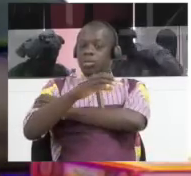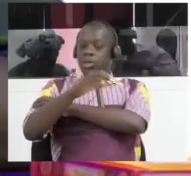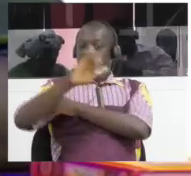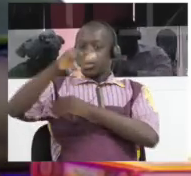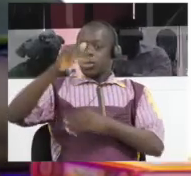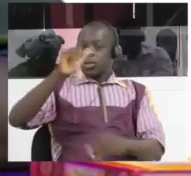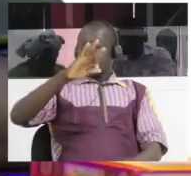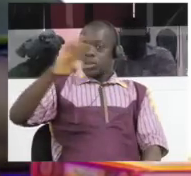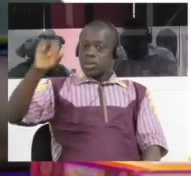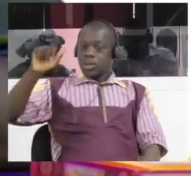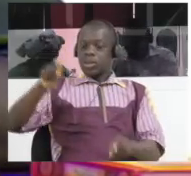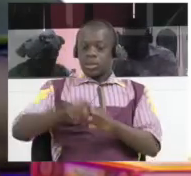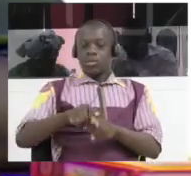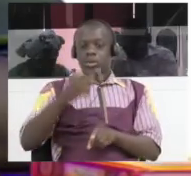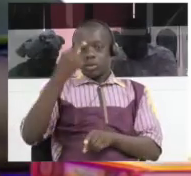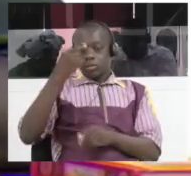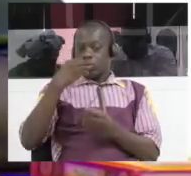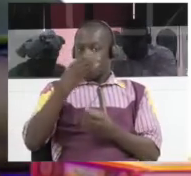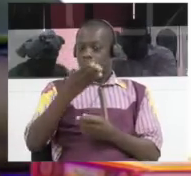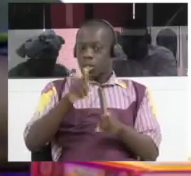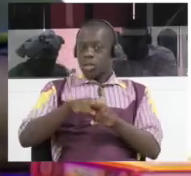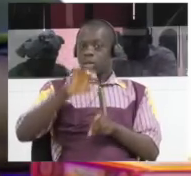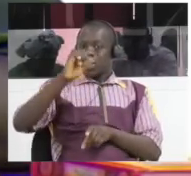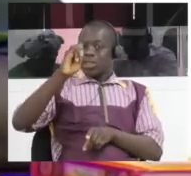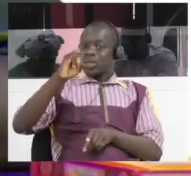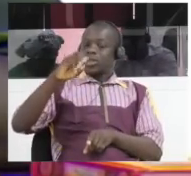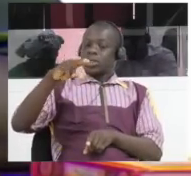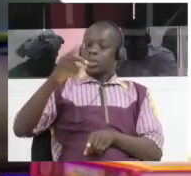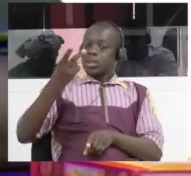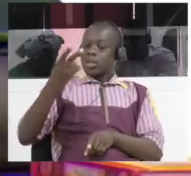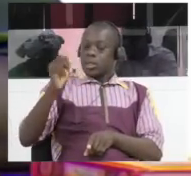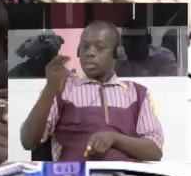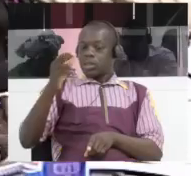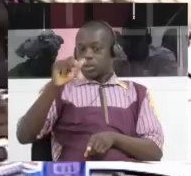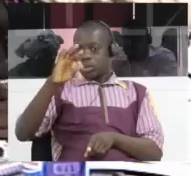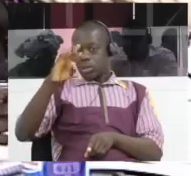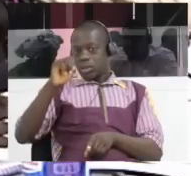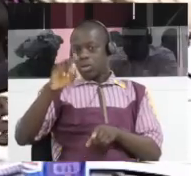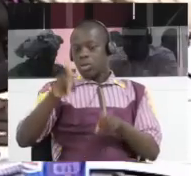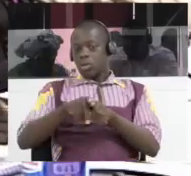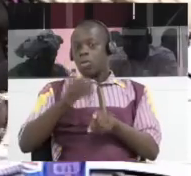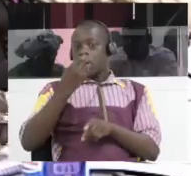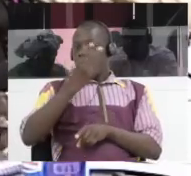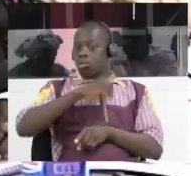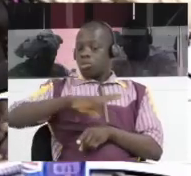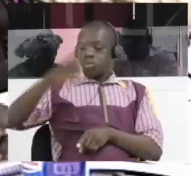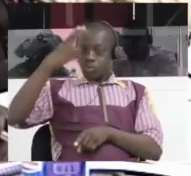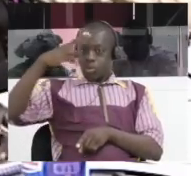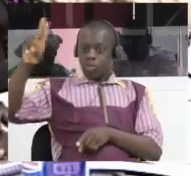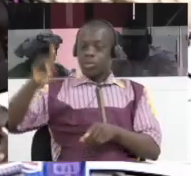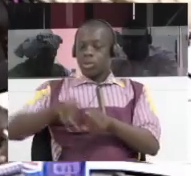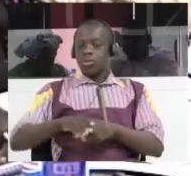As I stated, he was ordered by Sinate to go back. So then I asked the driver who conveyed